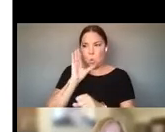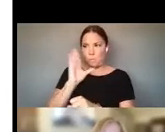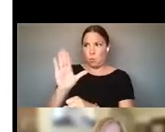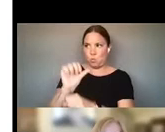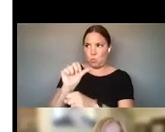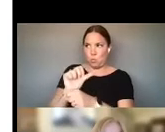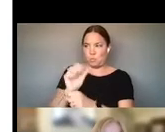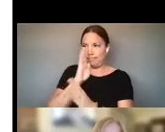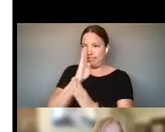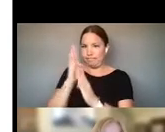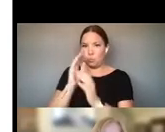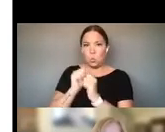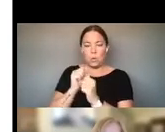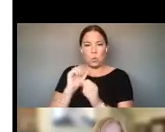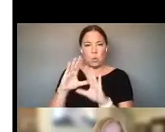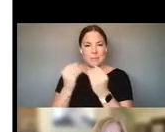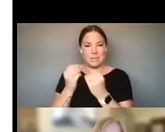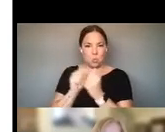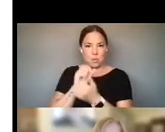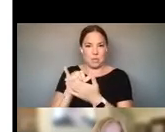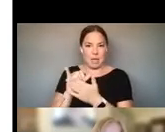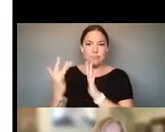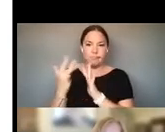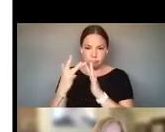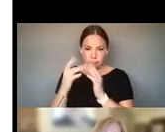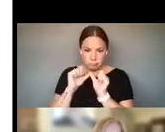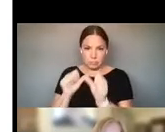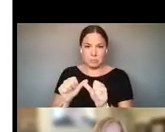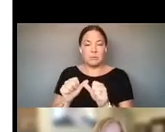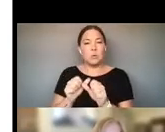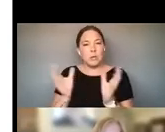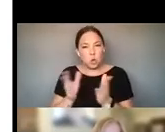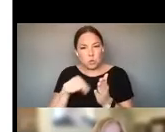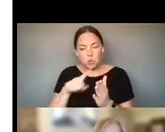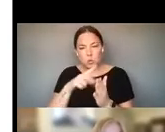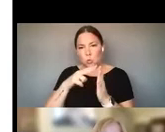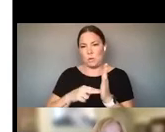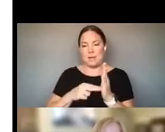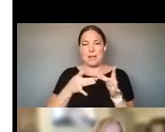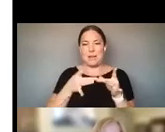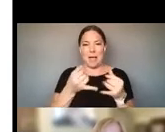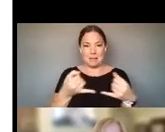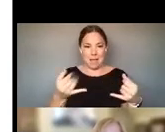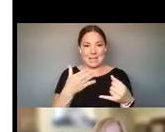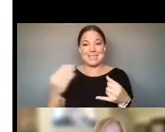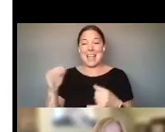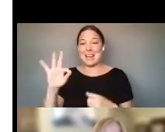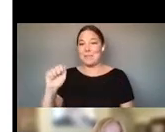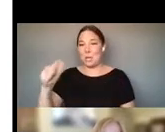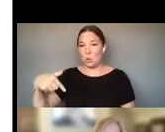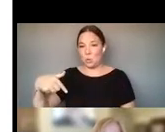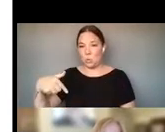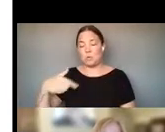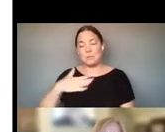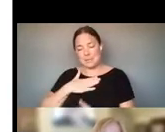in touch. Um, and we encourage you to read through the guidelines and the frequently asked questions as there is